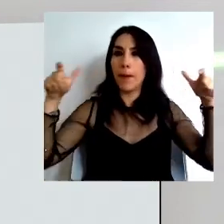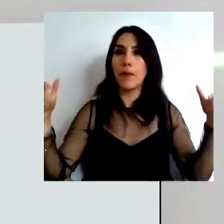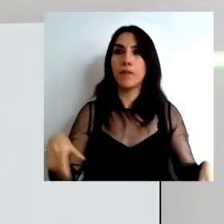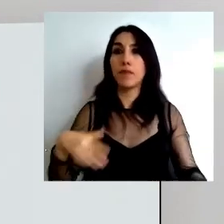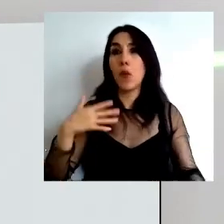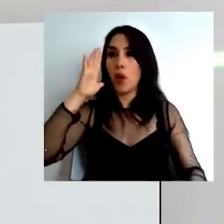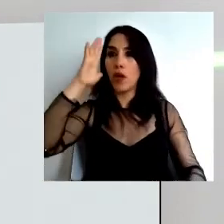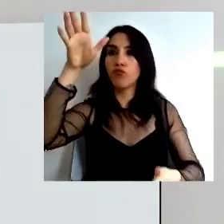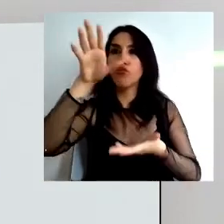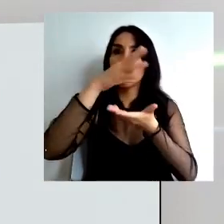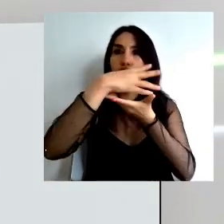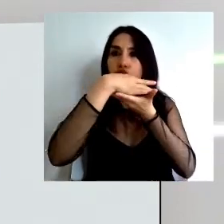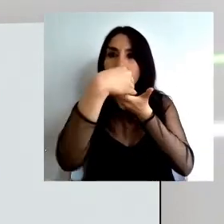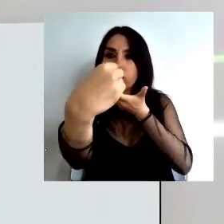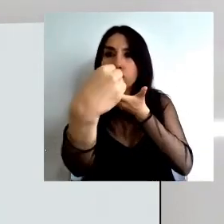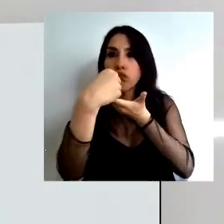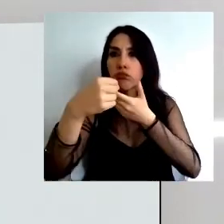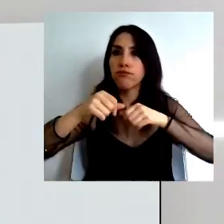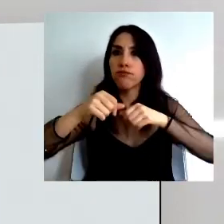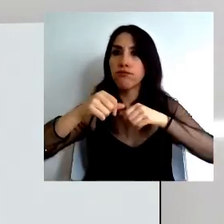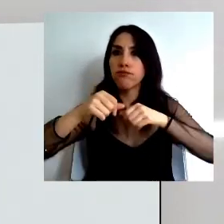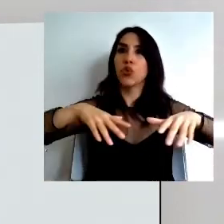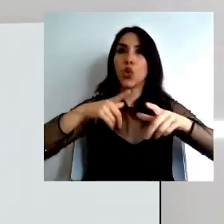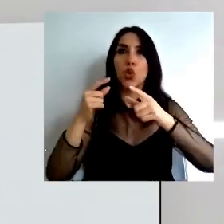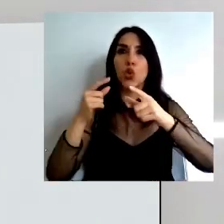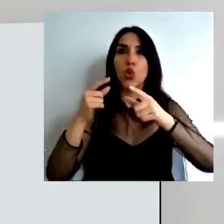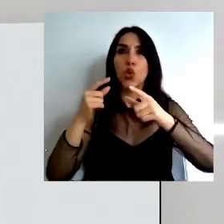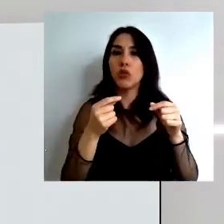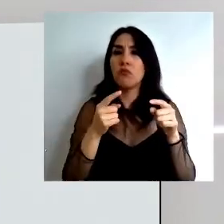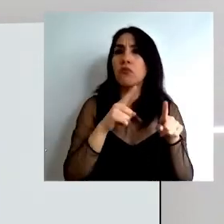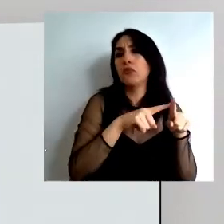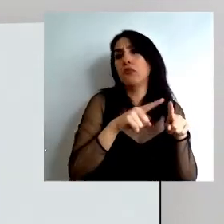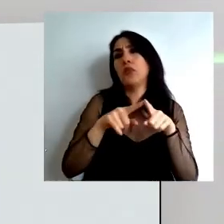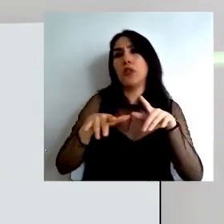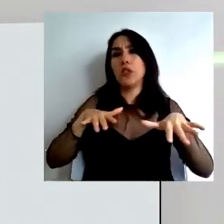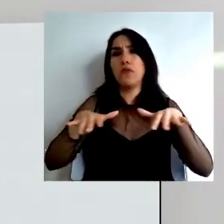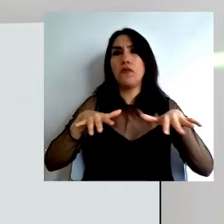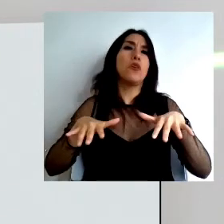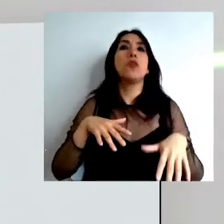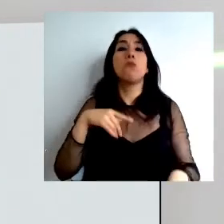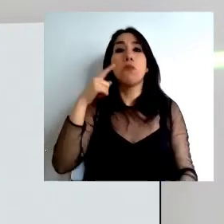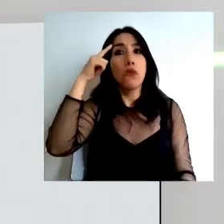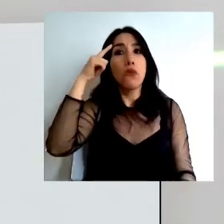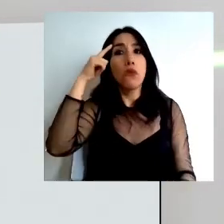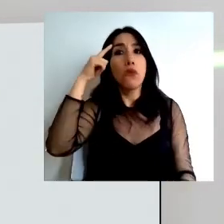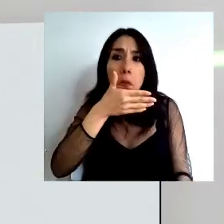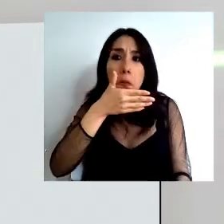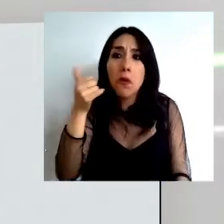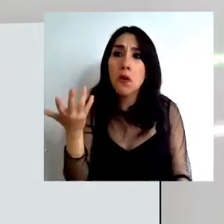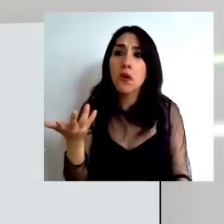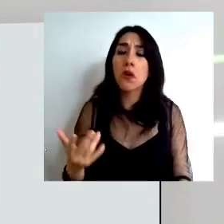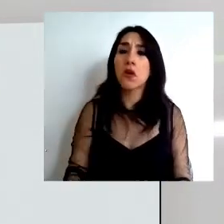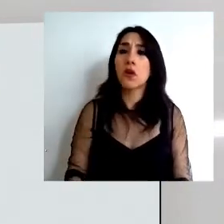make it better and to do it in co-creation, lot of more things. And I think